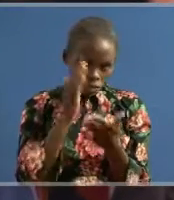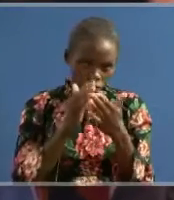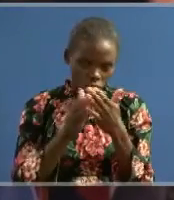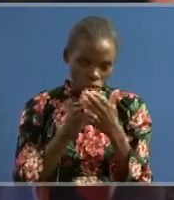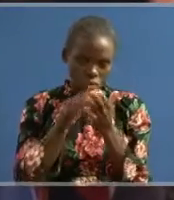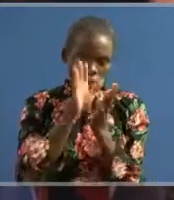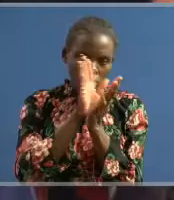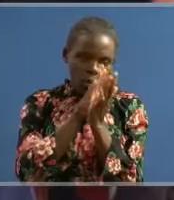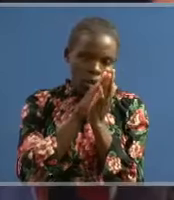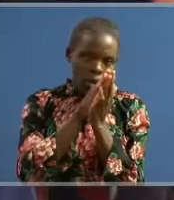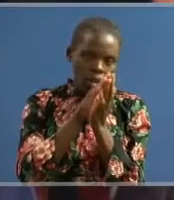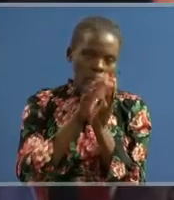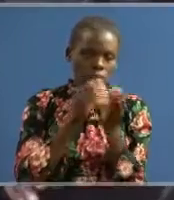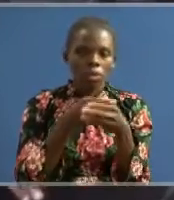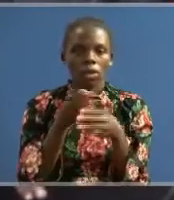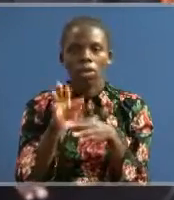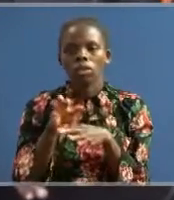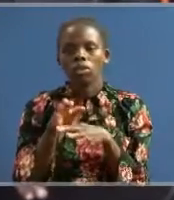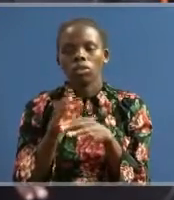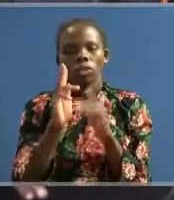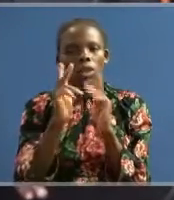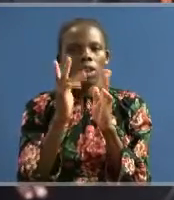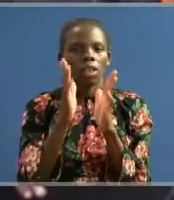to Kenyans.